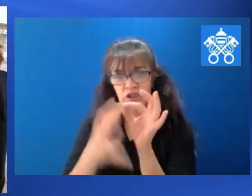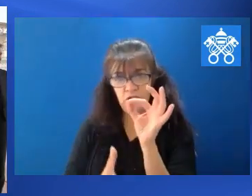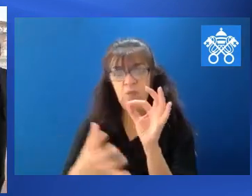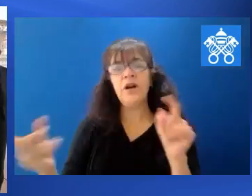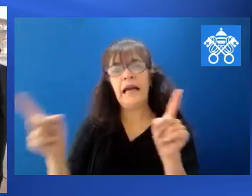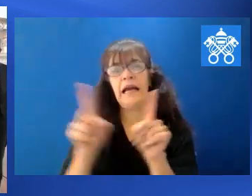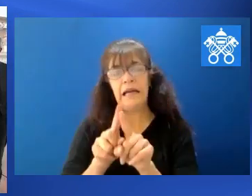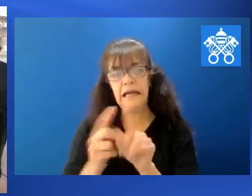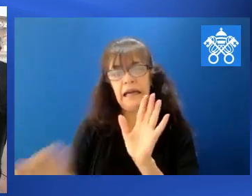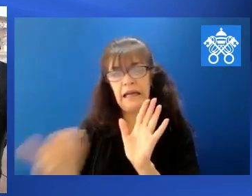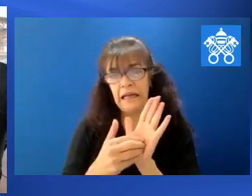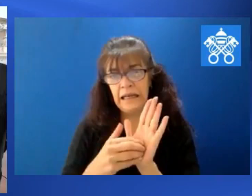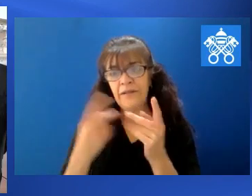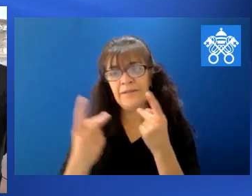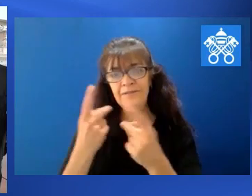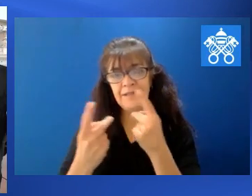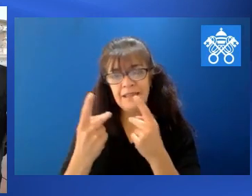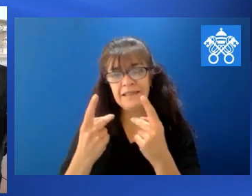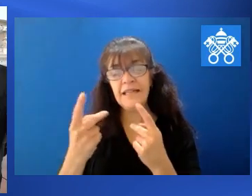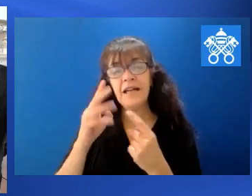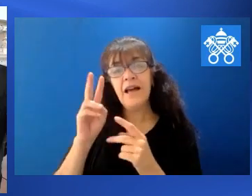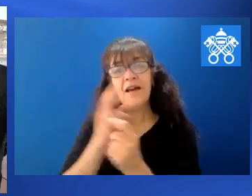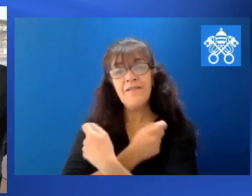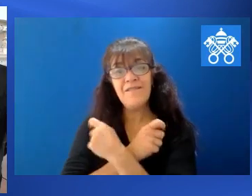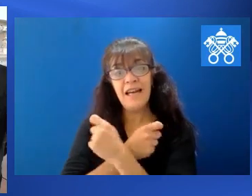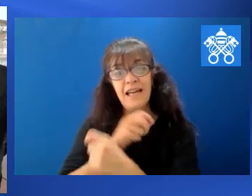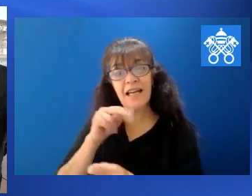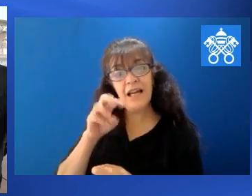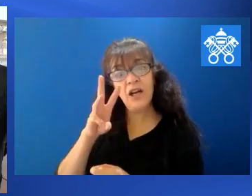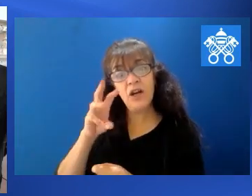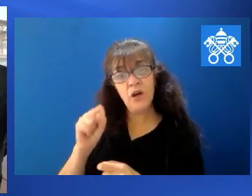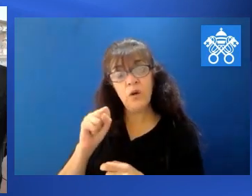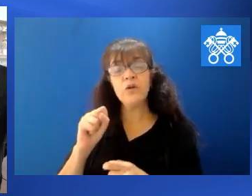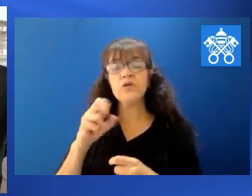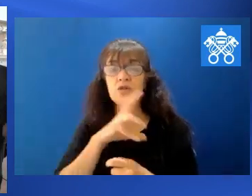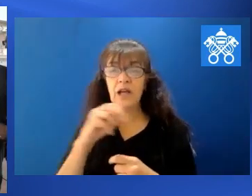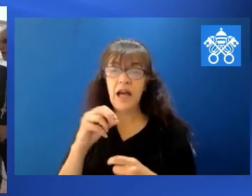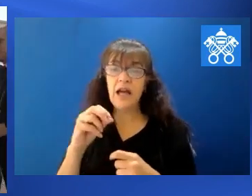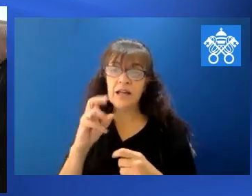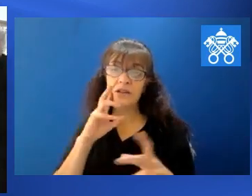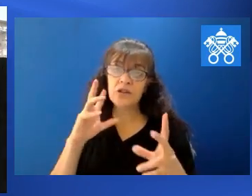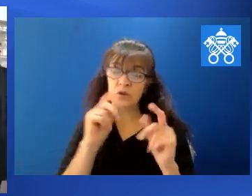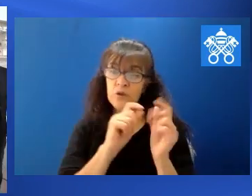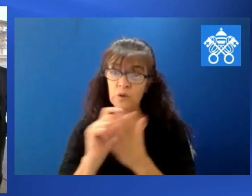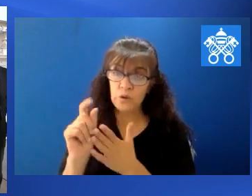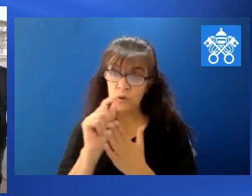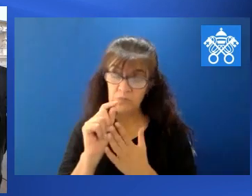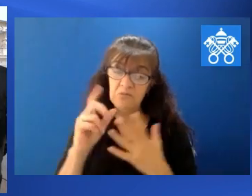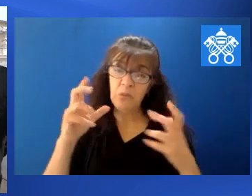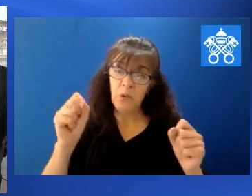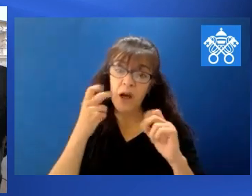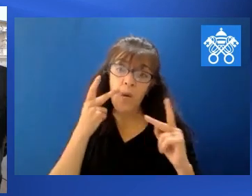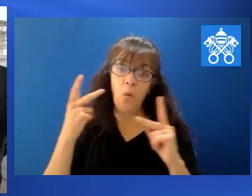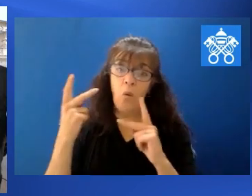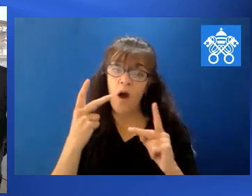Please visit our Vatican News web portal, our Facebook page, Instagram account, and Twitter feeds, and as well as our YouTube account,